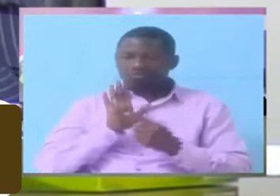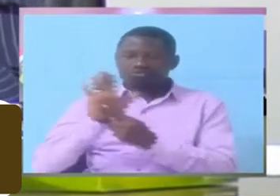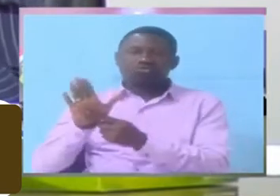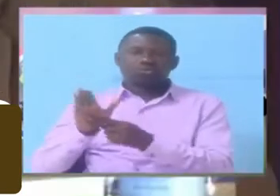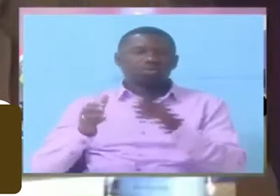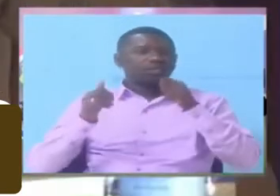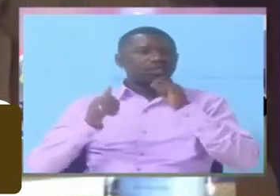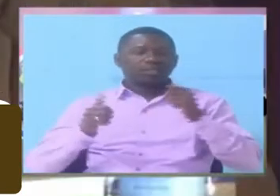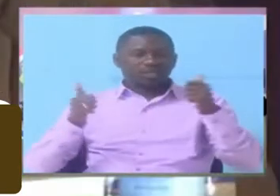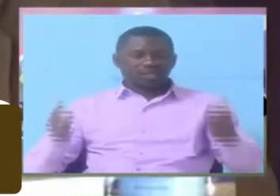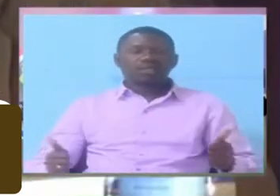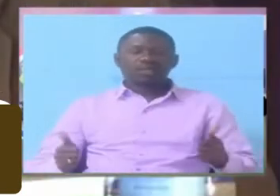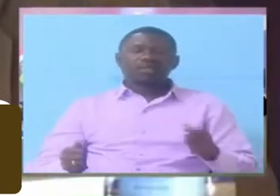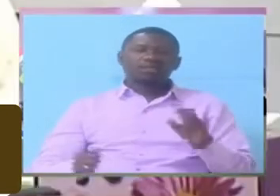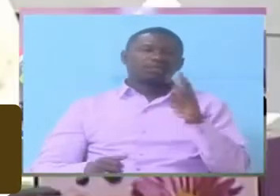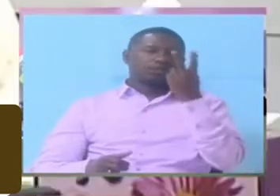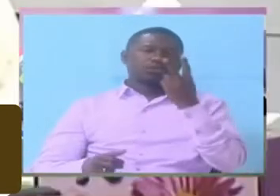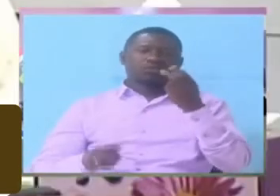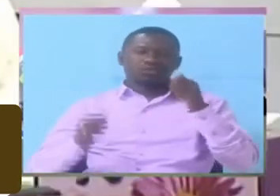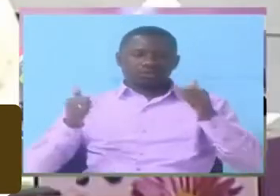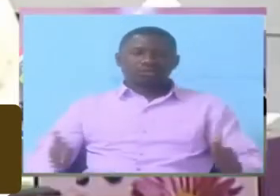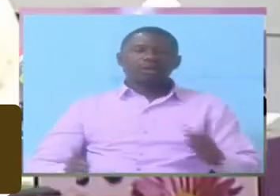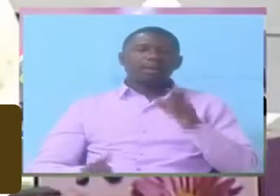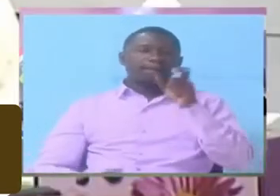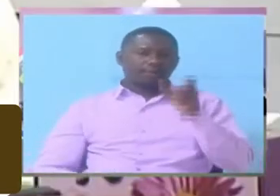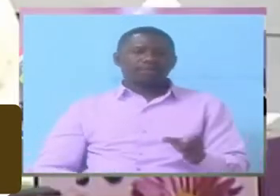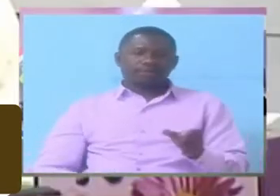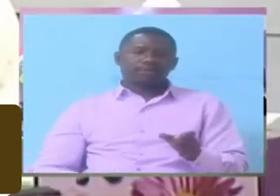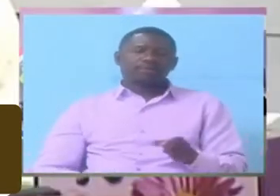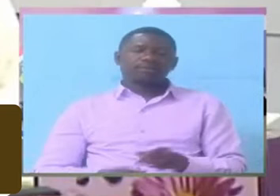and the deputy chair.